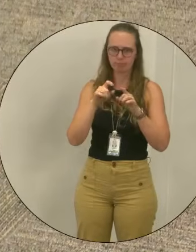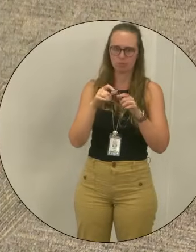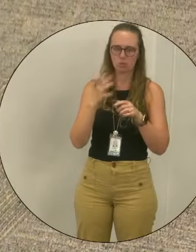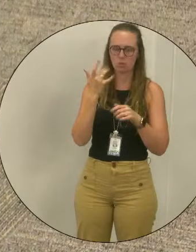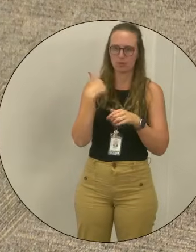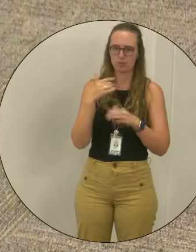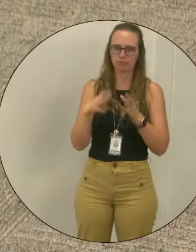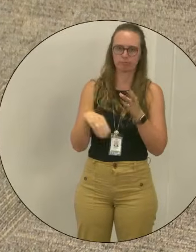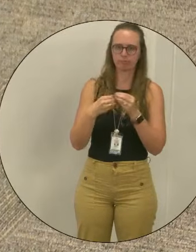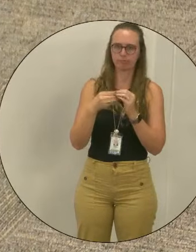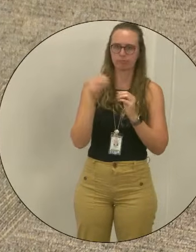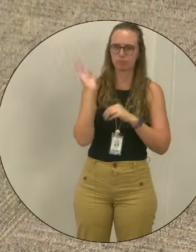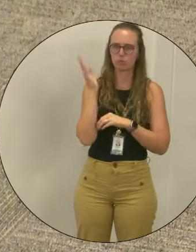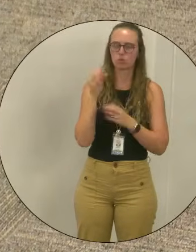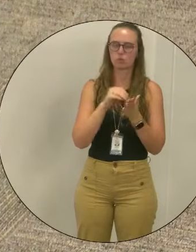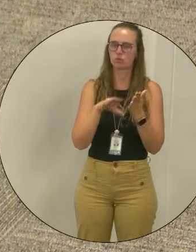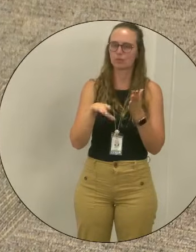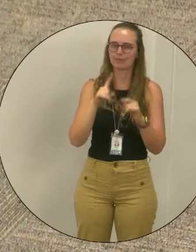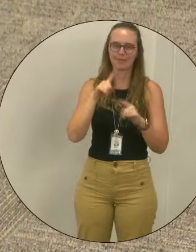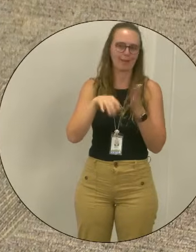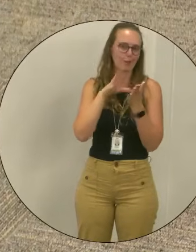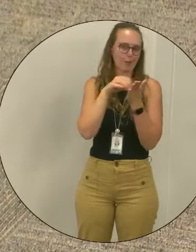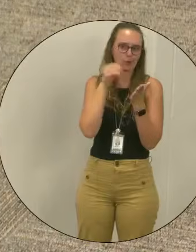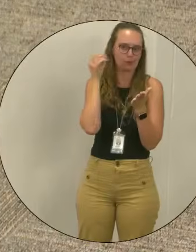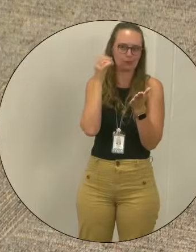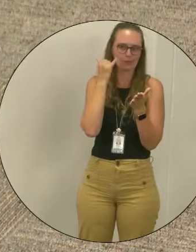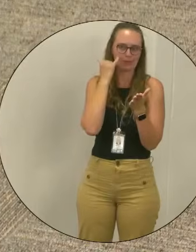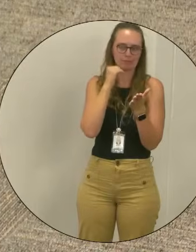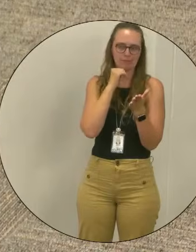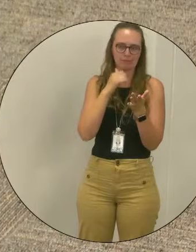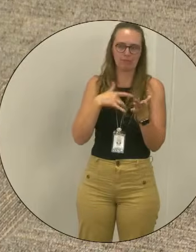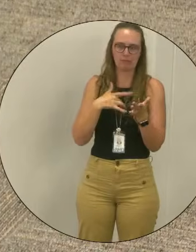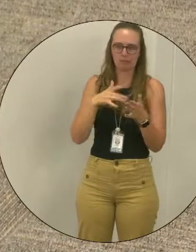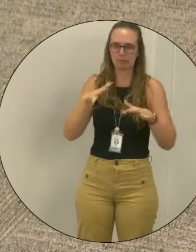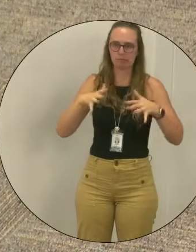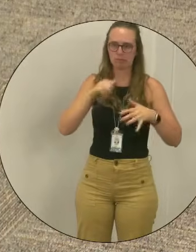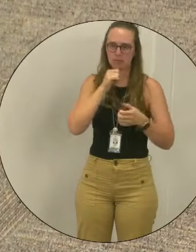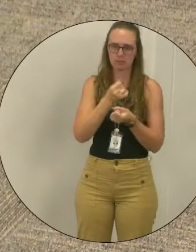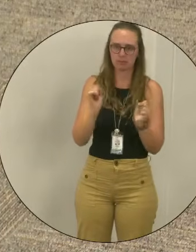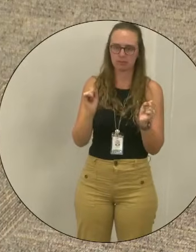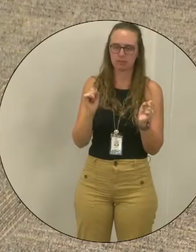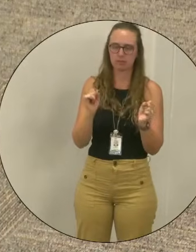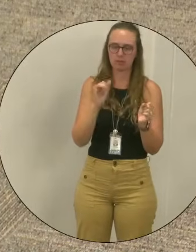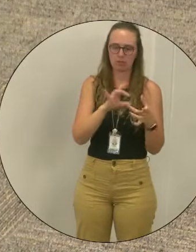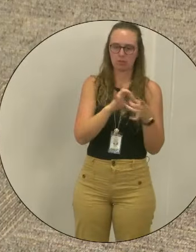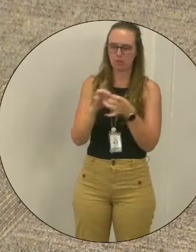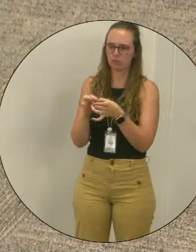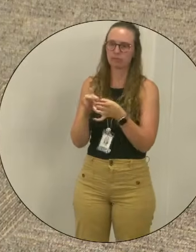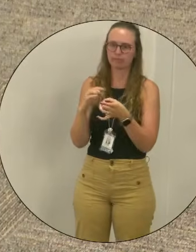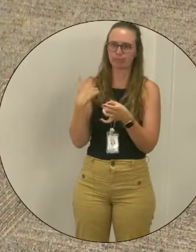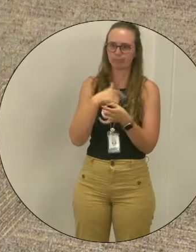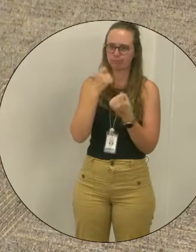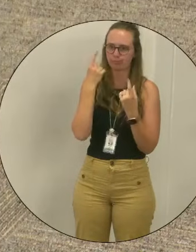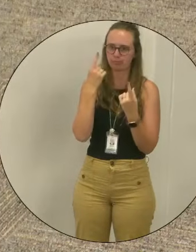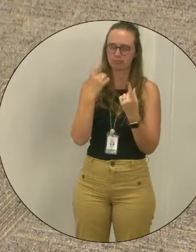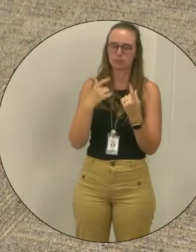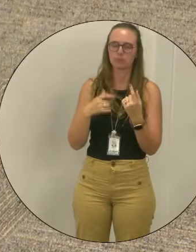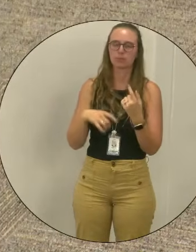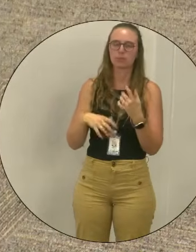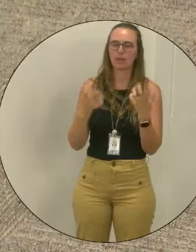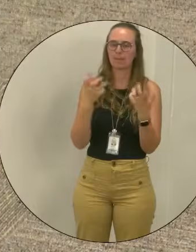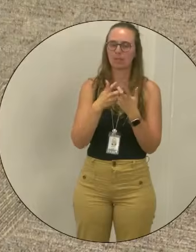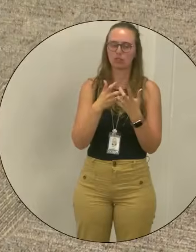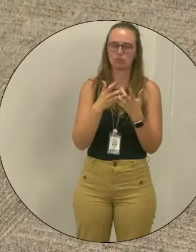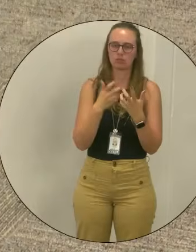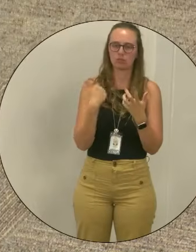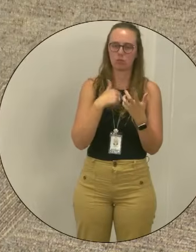right? That students can't learn if they don't feel safe. And the correlation is not lost on the levels of students, kind of matches the academic progress